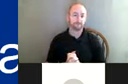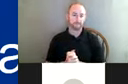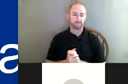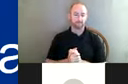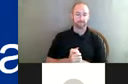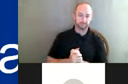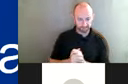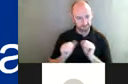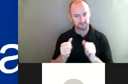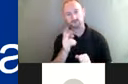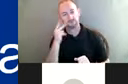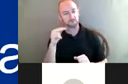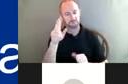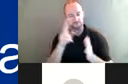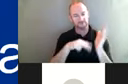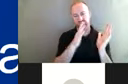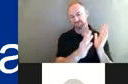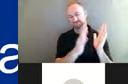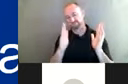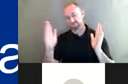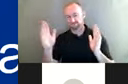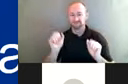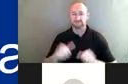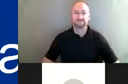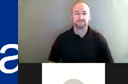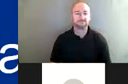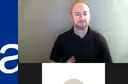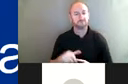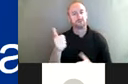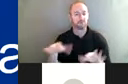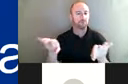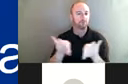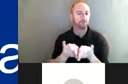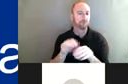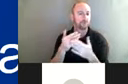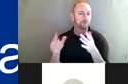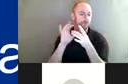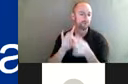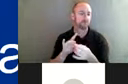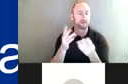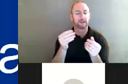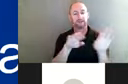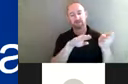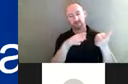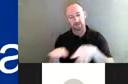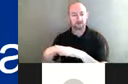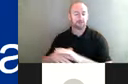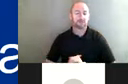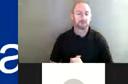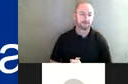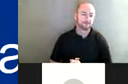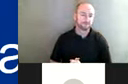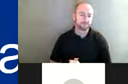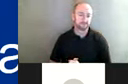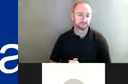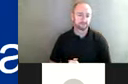Then you can go on and, you know, look at some other important things here regarding landslide susceptibility. The